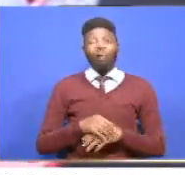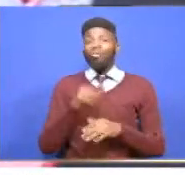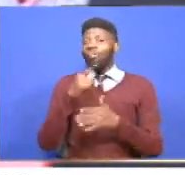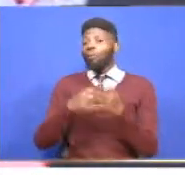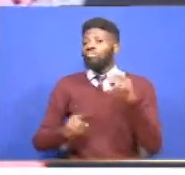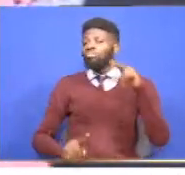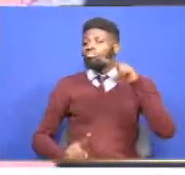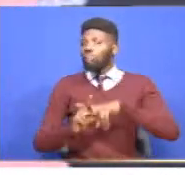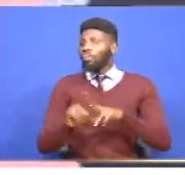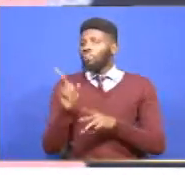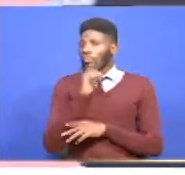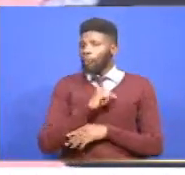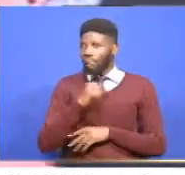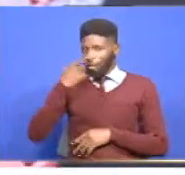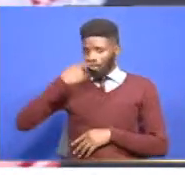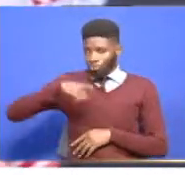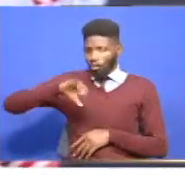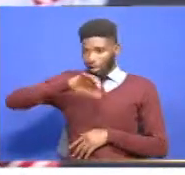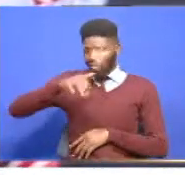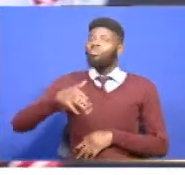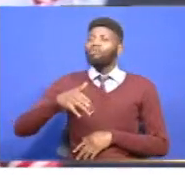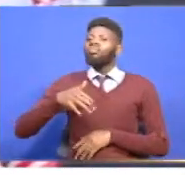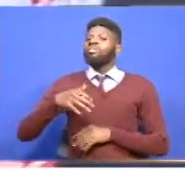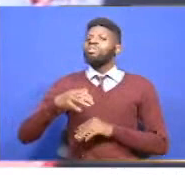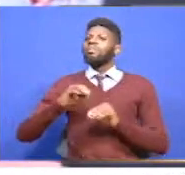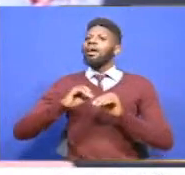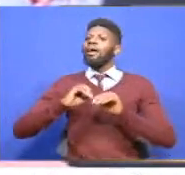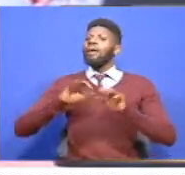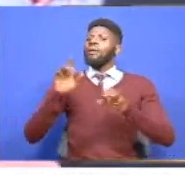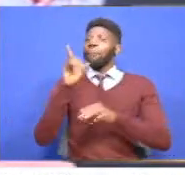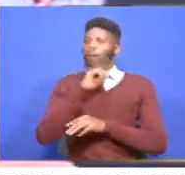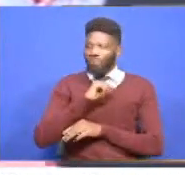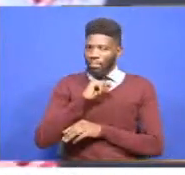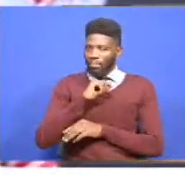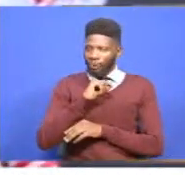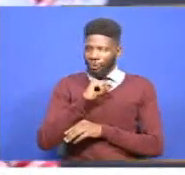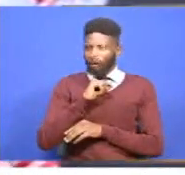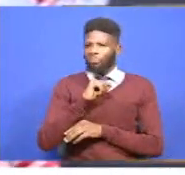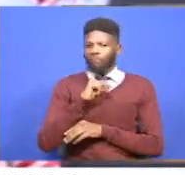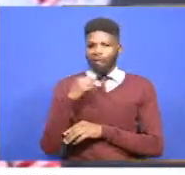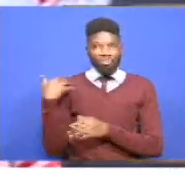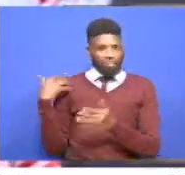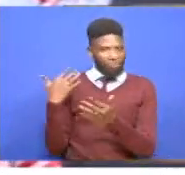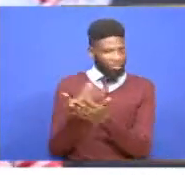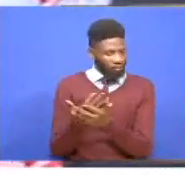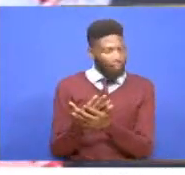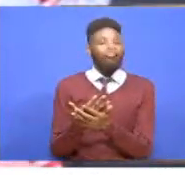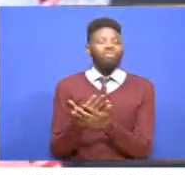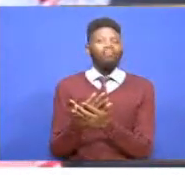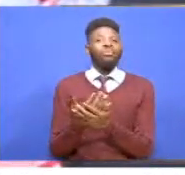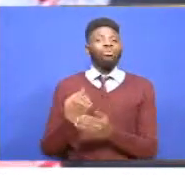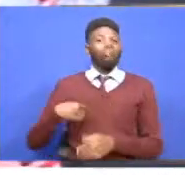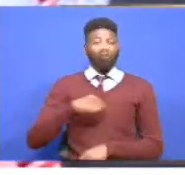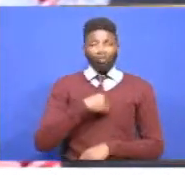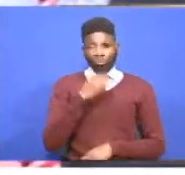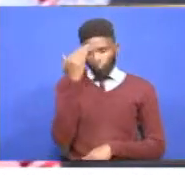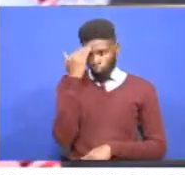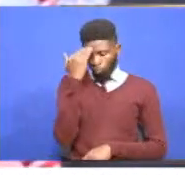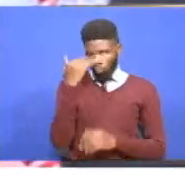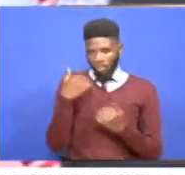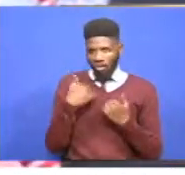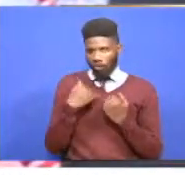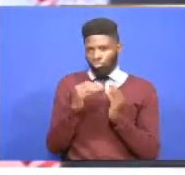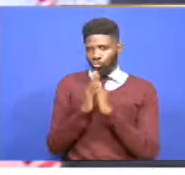the last couple of days. And, of course, we now know the allegations which have been